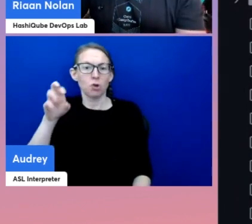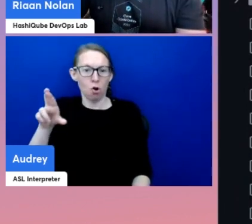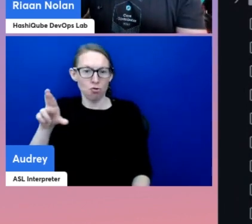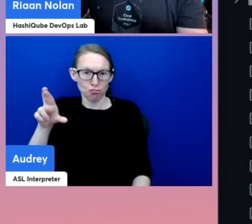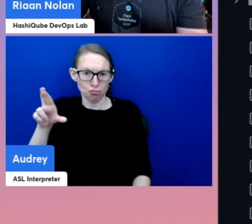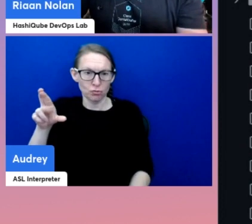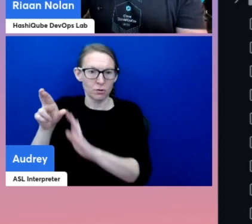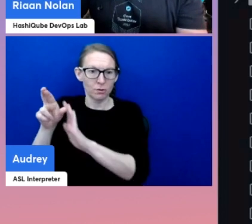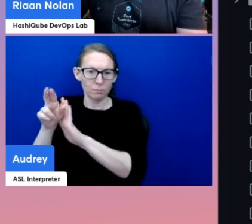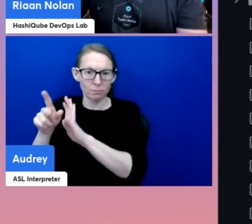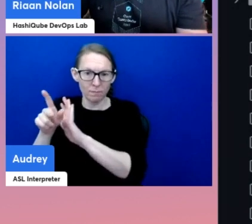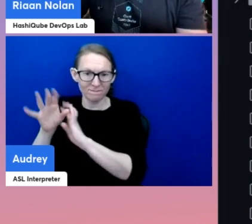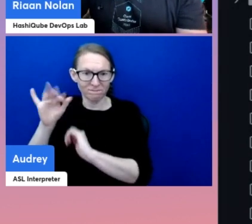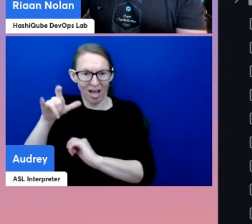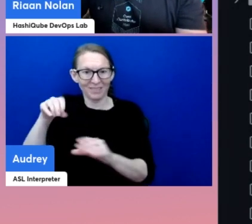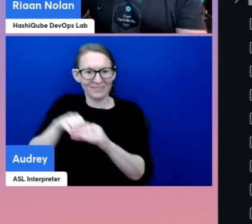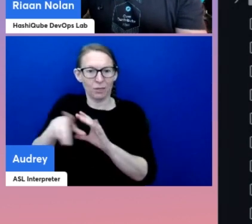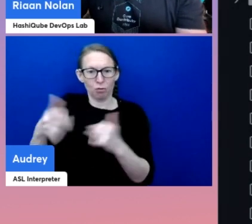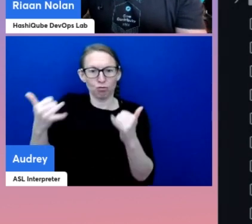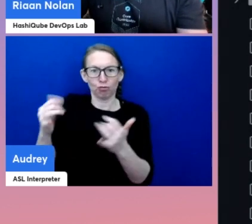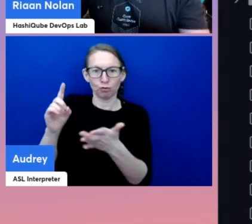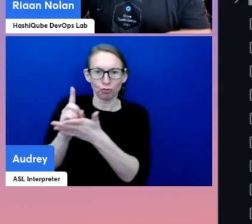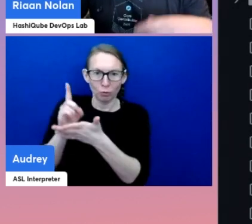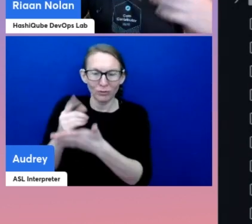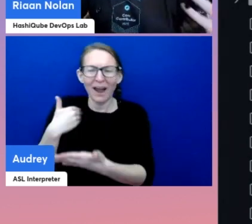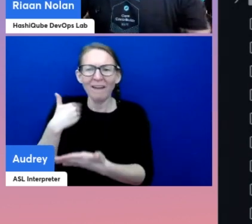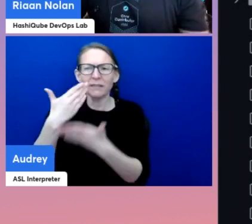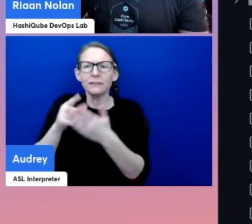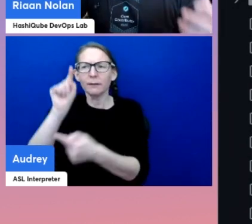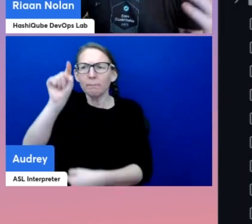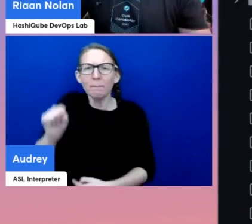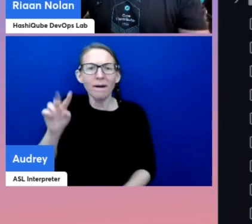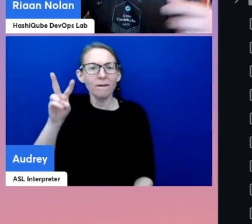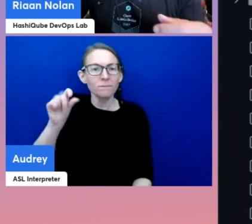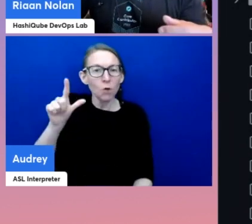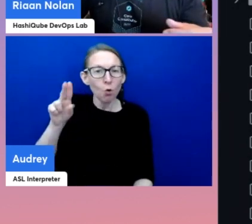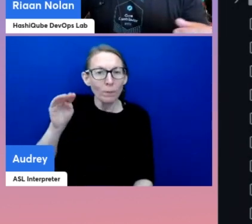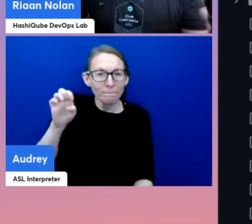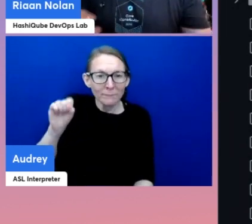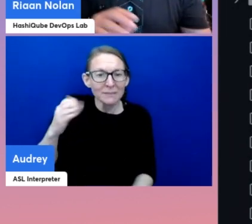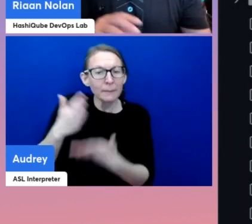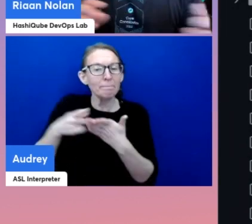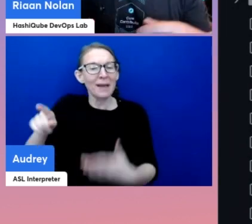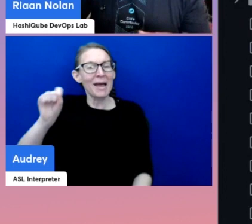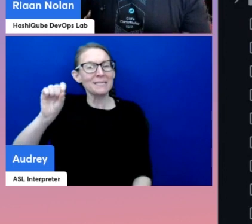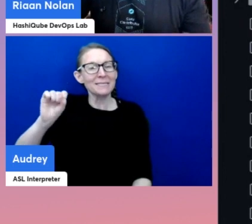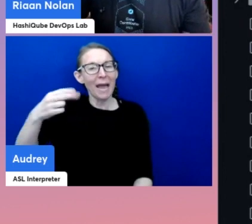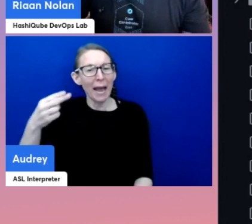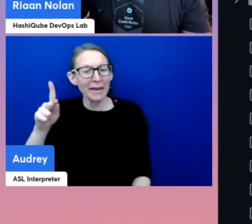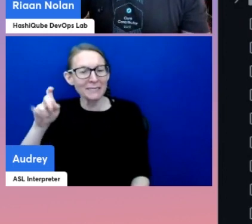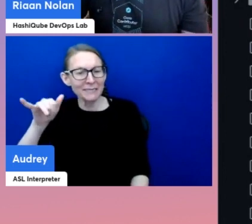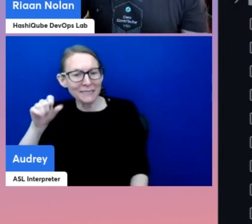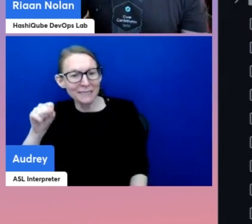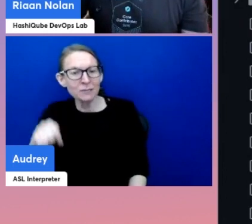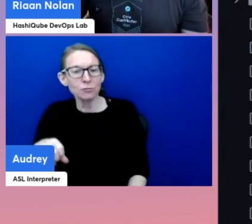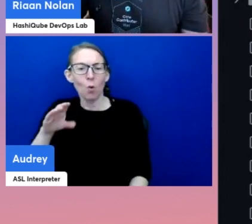directory. We specify some volumes to mount, and some of them are my SSH keys or my GPG